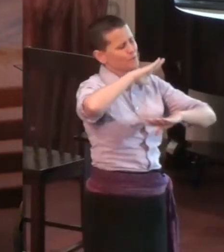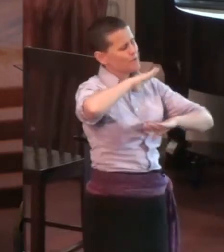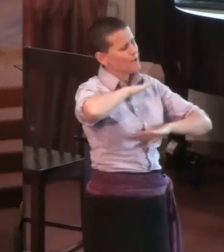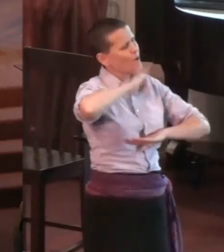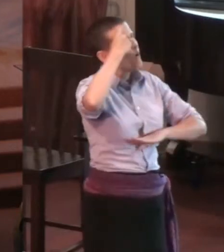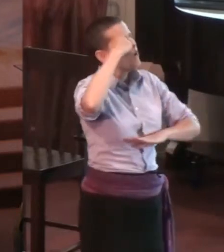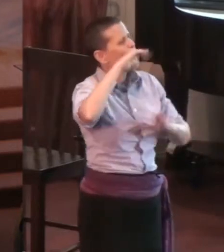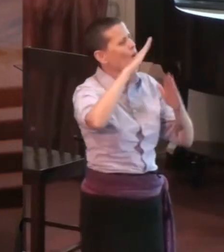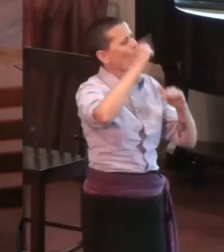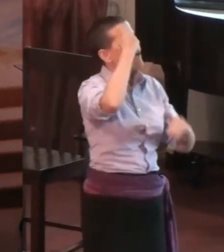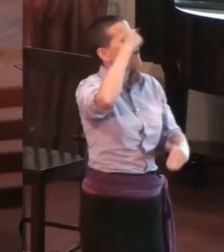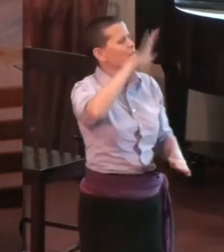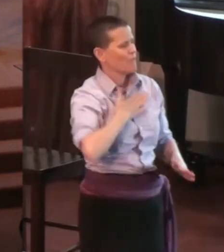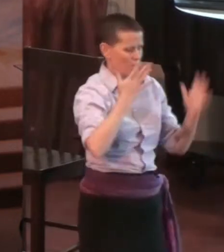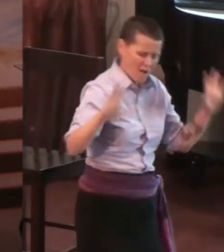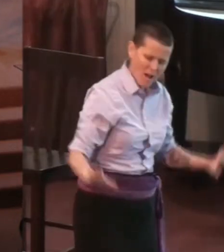do.